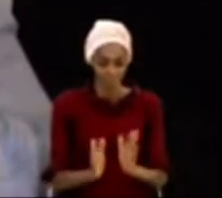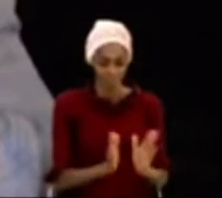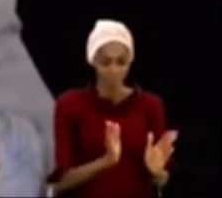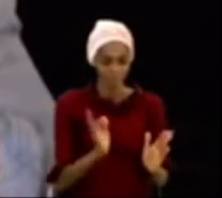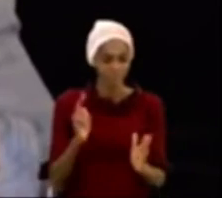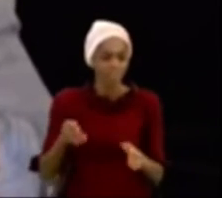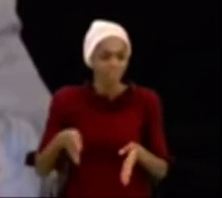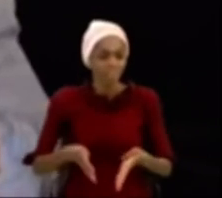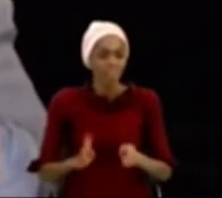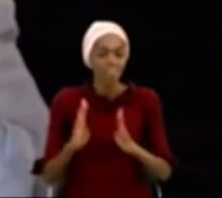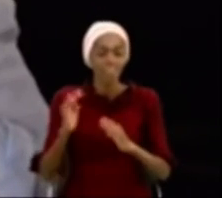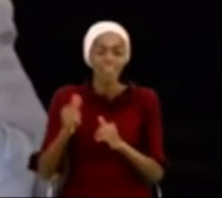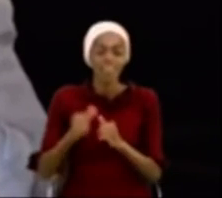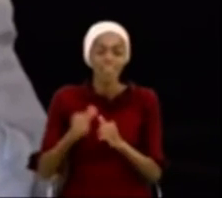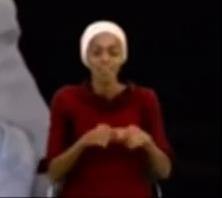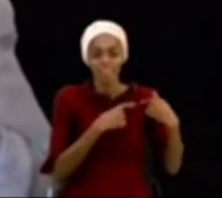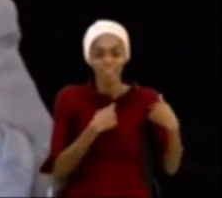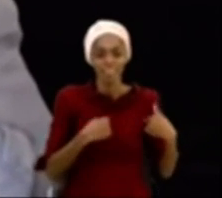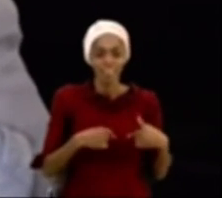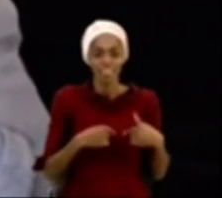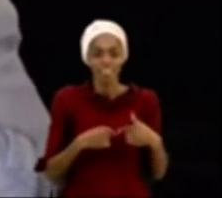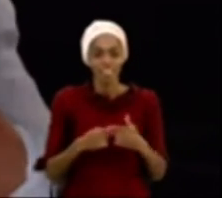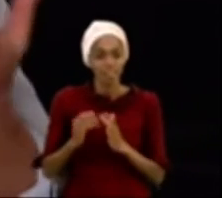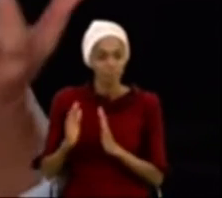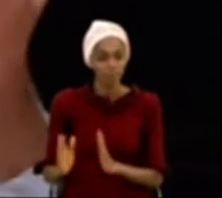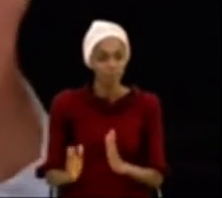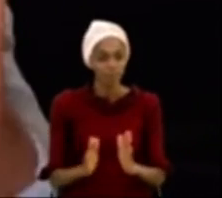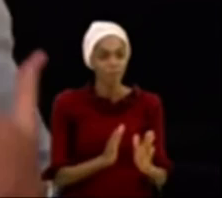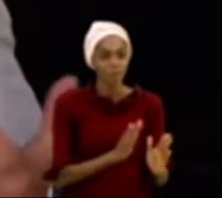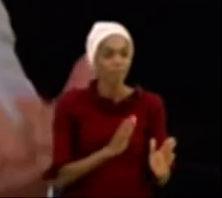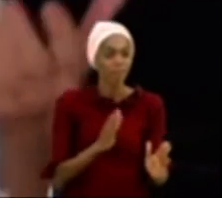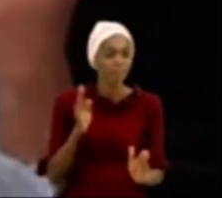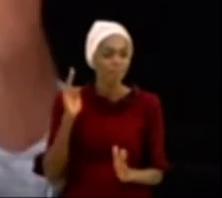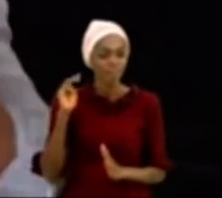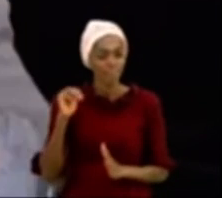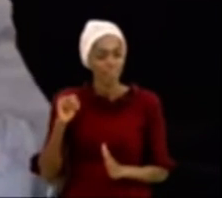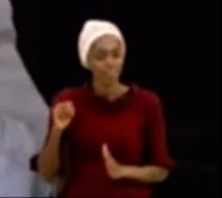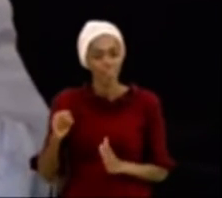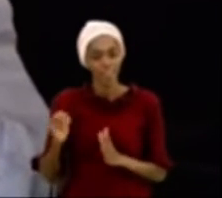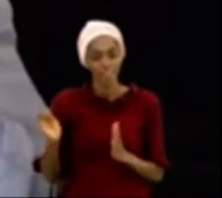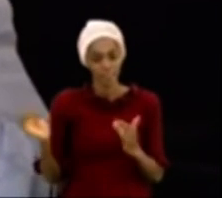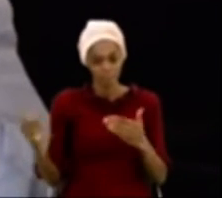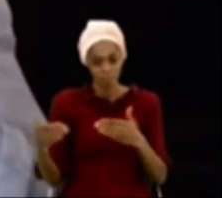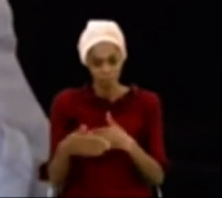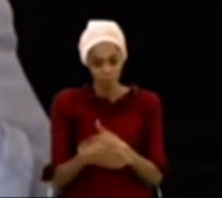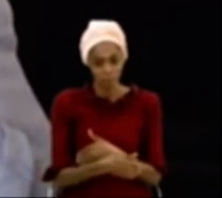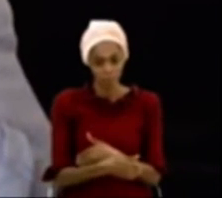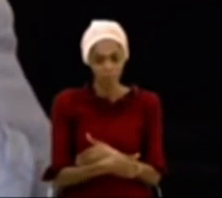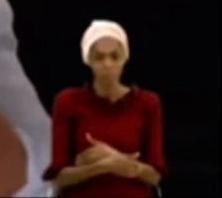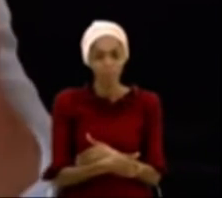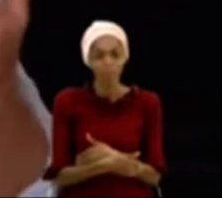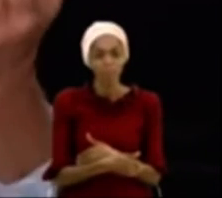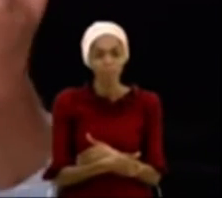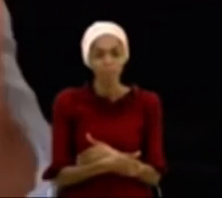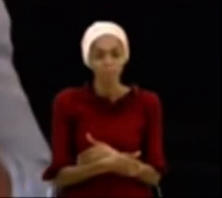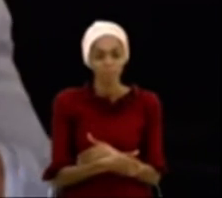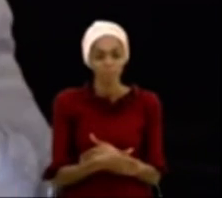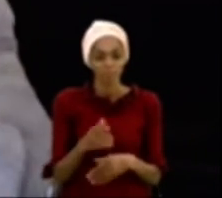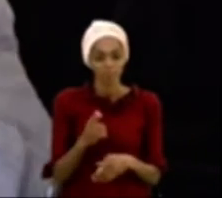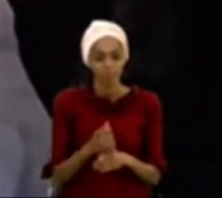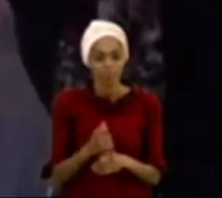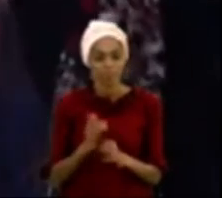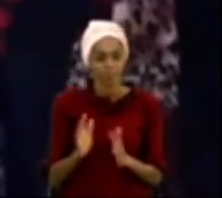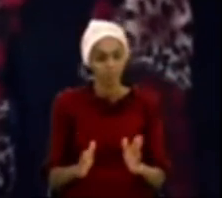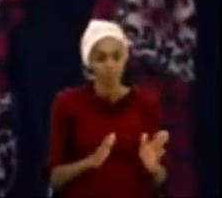prepare our hearts. Let's prepare our hearts to receive from the Holy Spirit. To receive the King